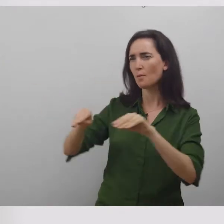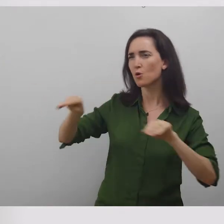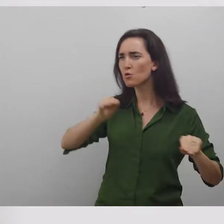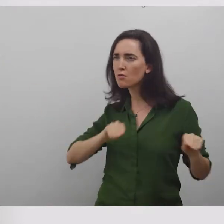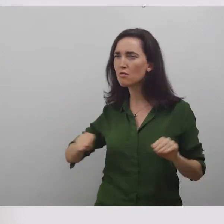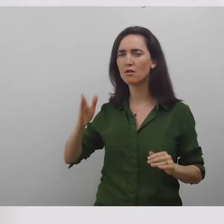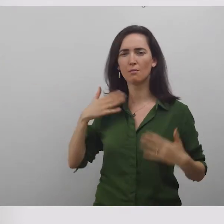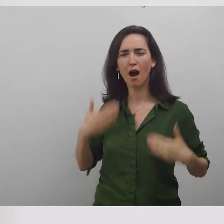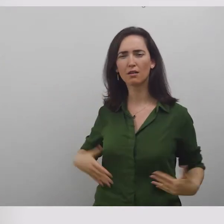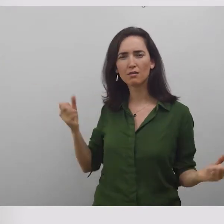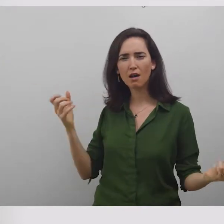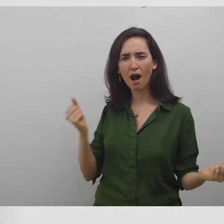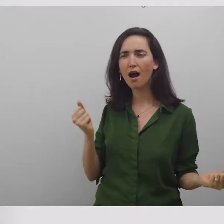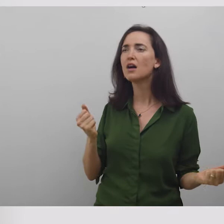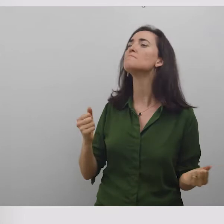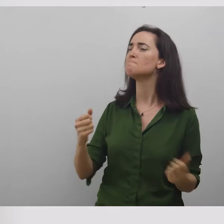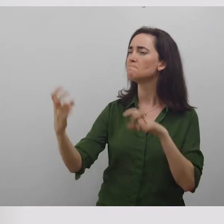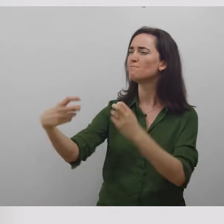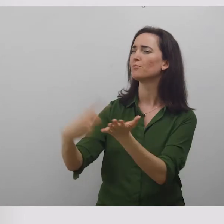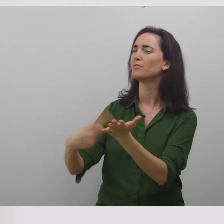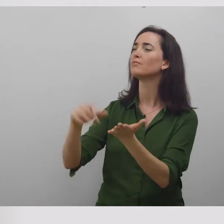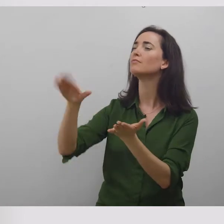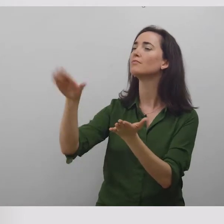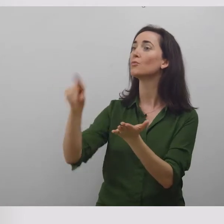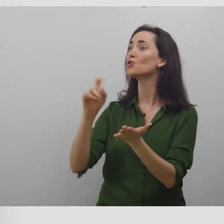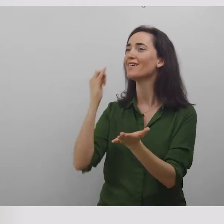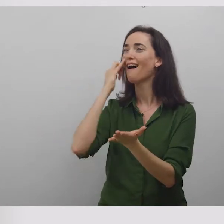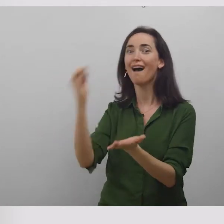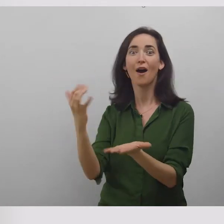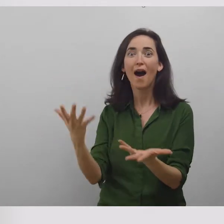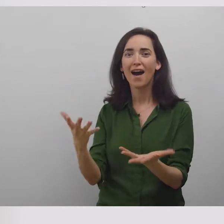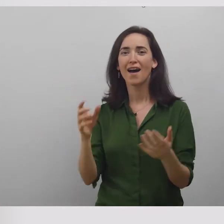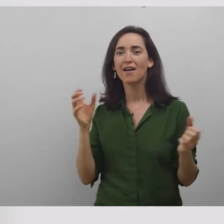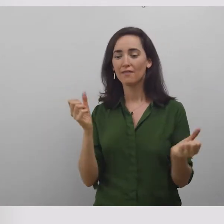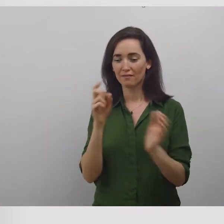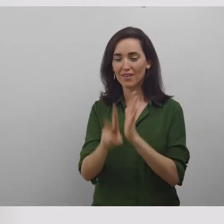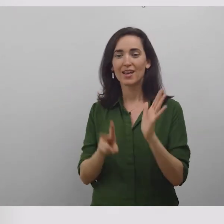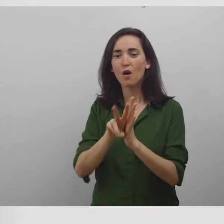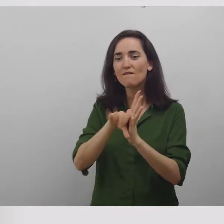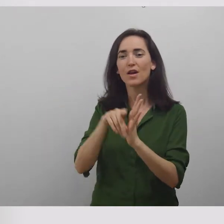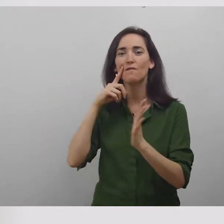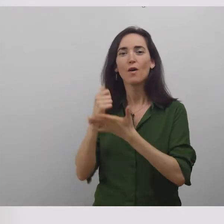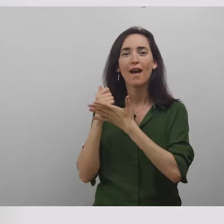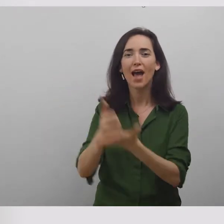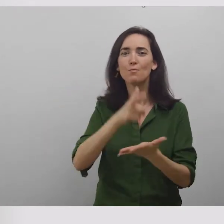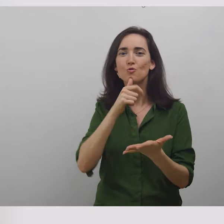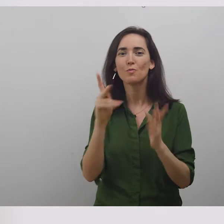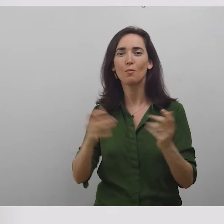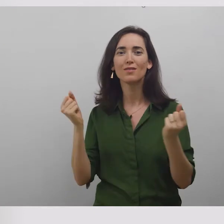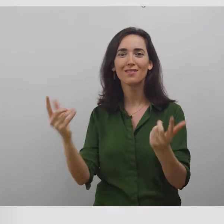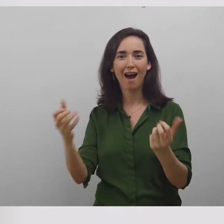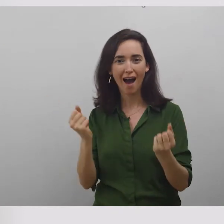her move and actually talking with her a little bit, we got an idea to do a video for all sign language users.